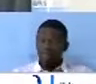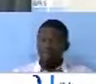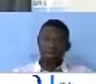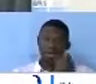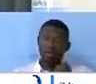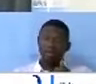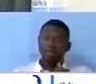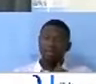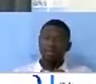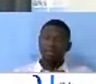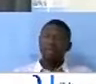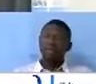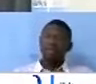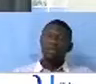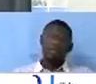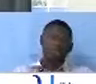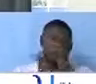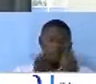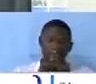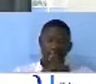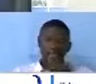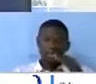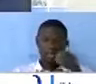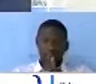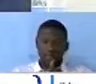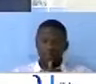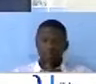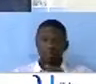was falsely being obtained from them?